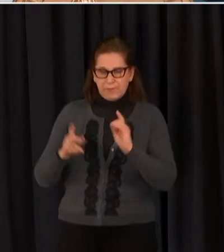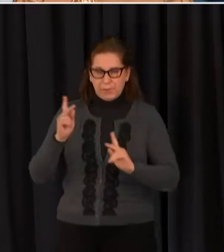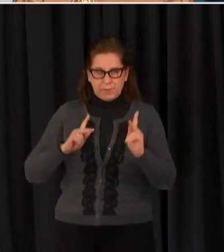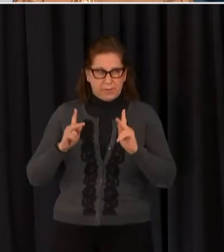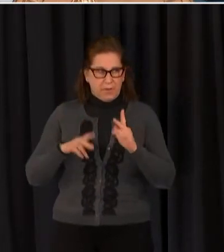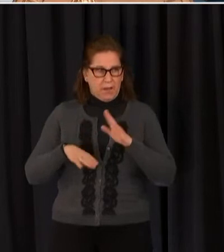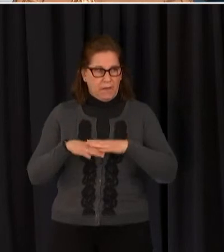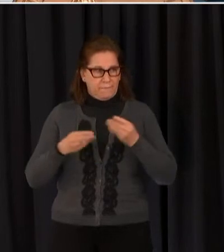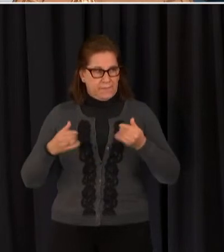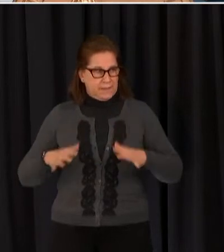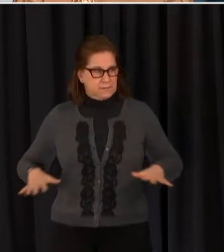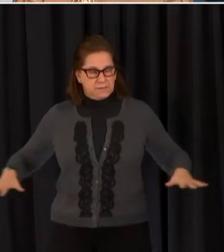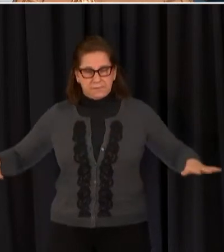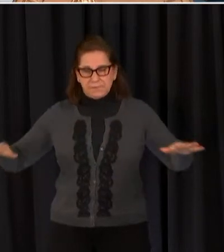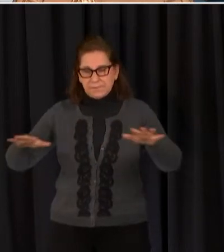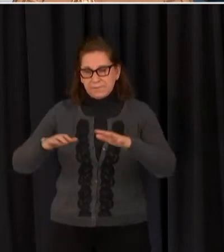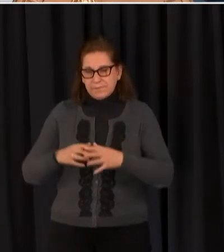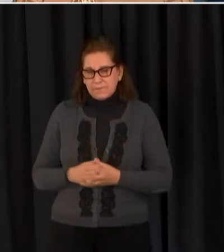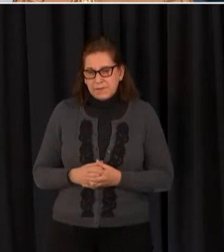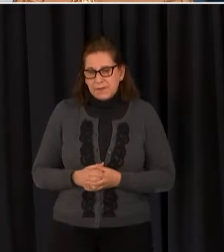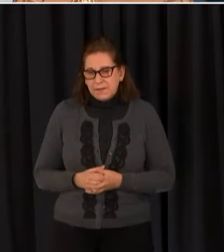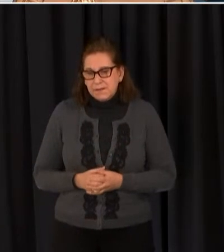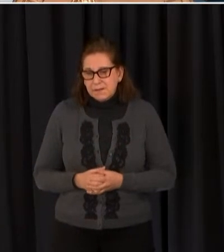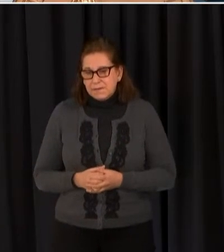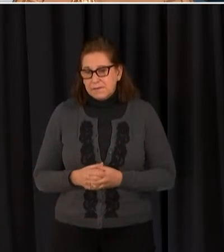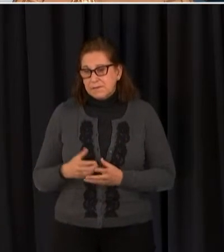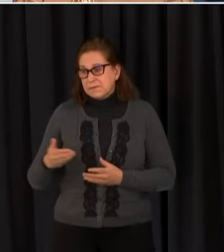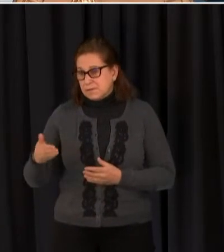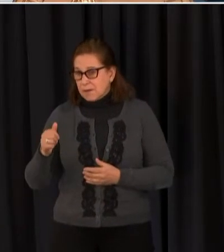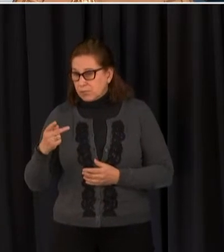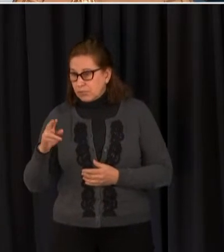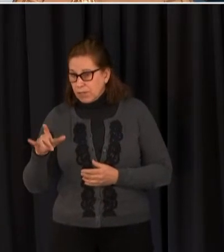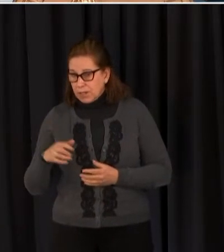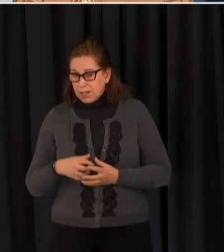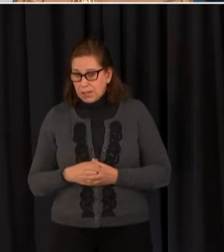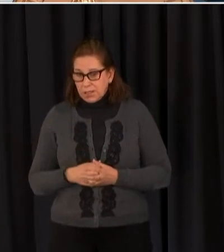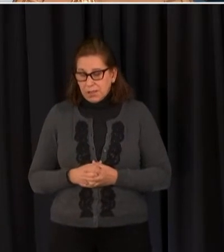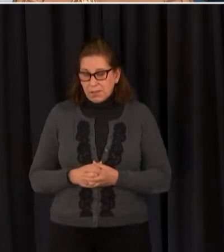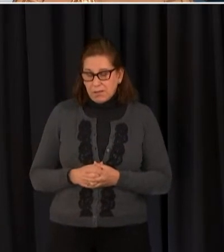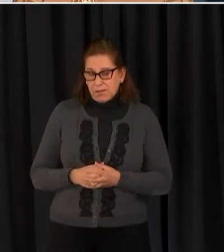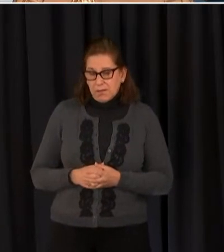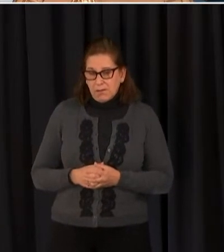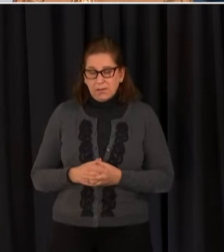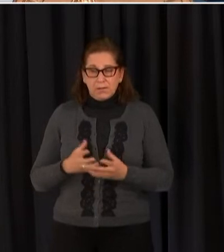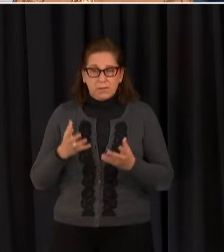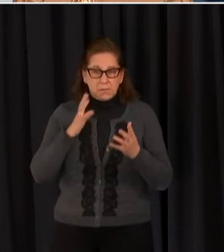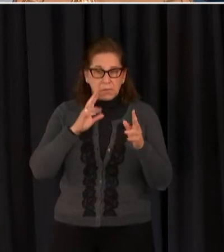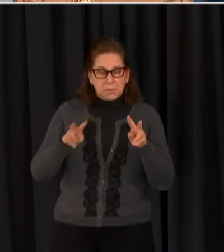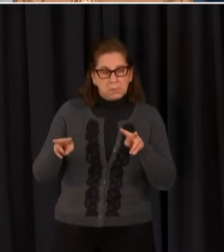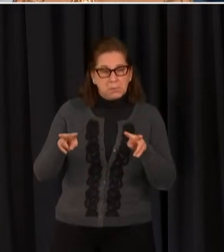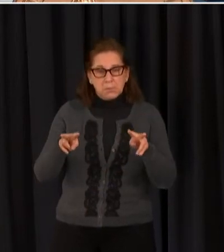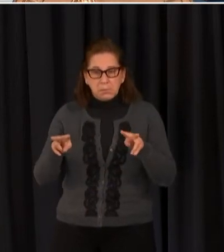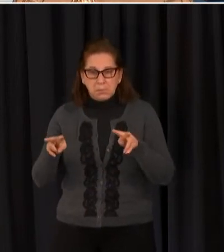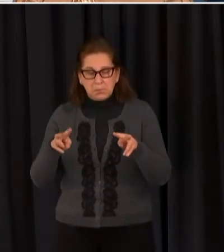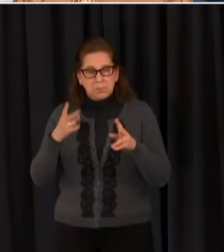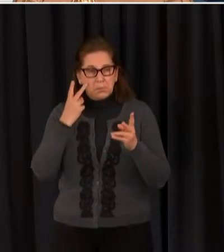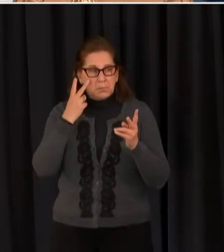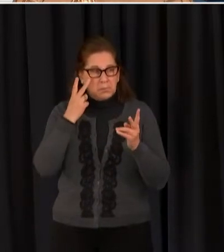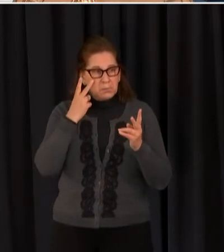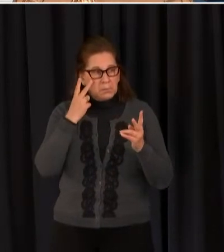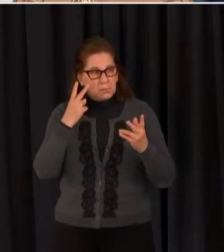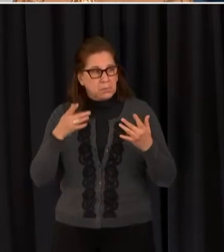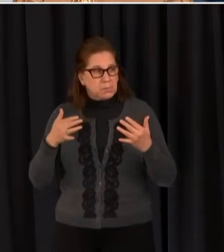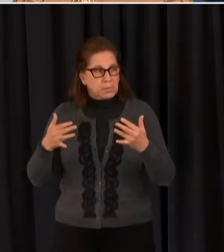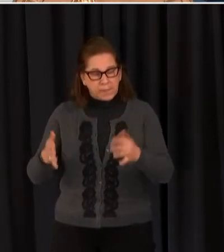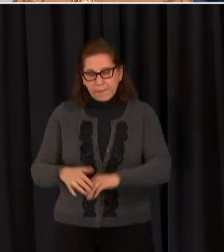so in April, again, if there are changes that we need to continue to look at, we'll do it then, but we